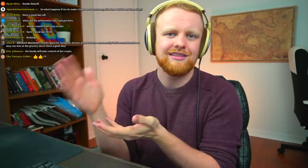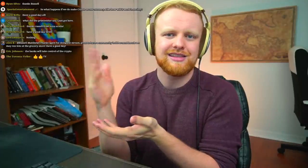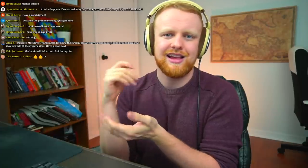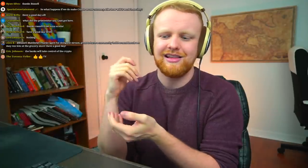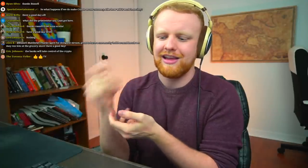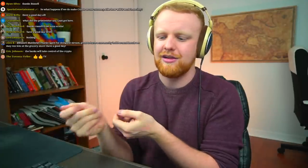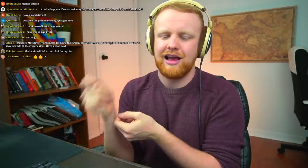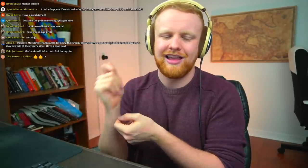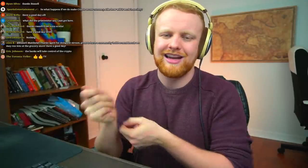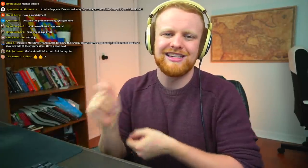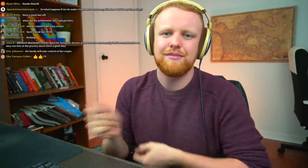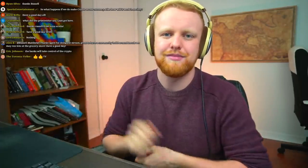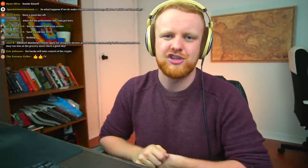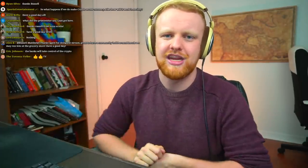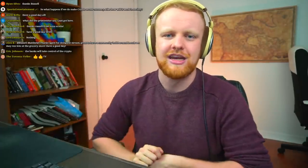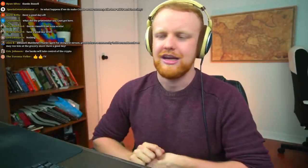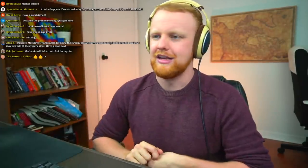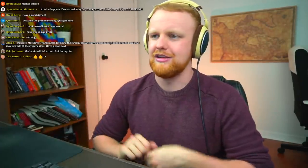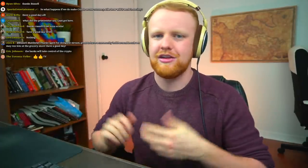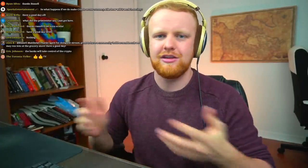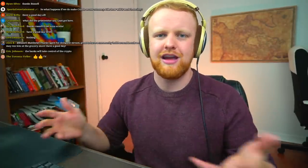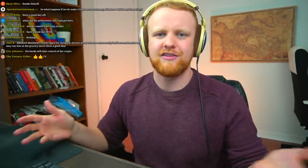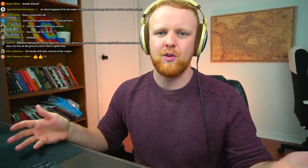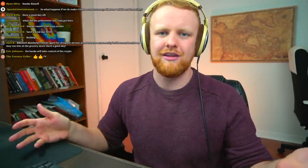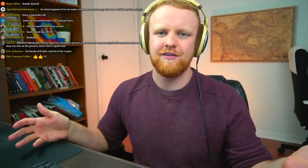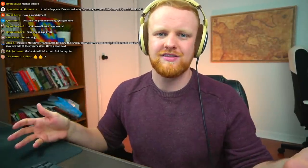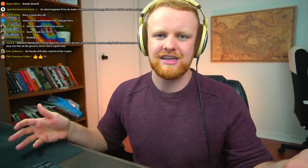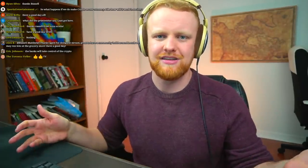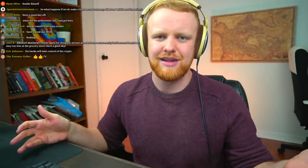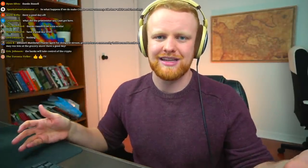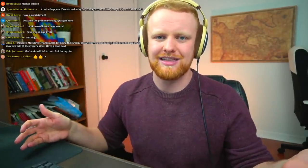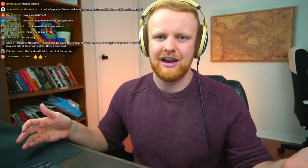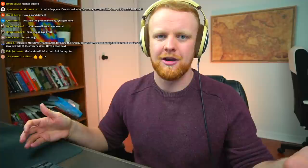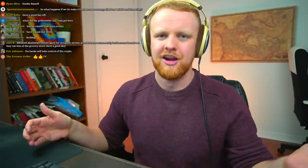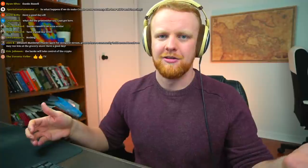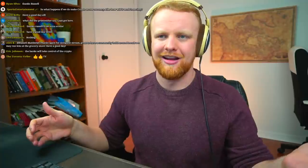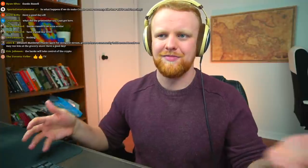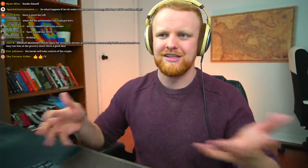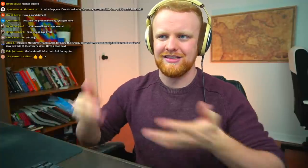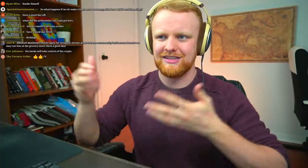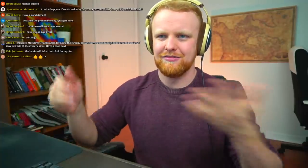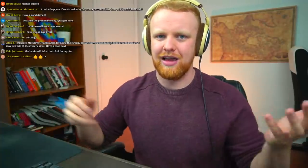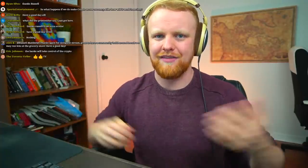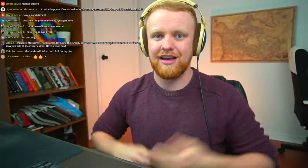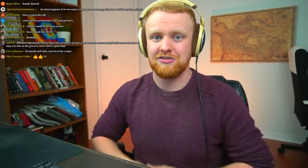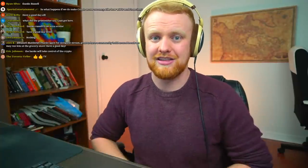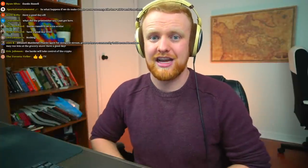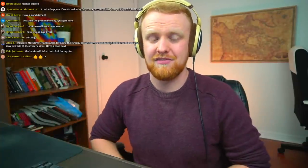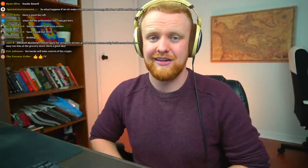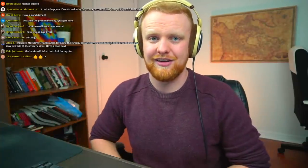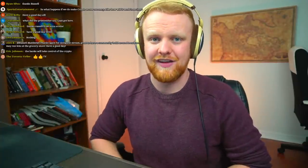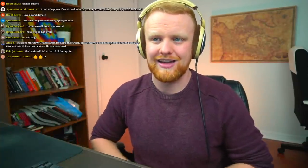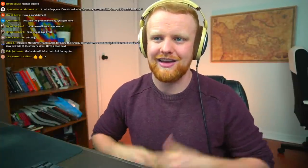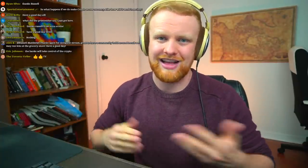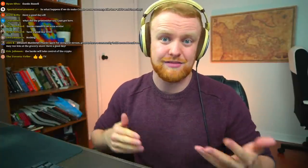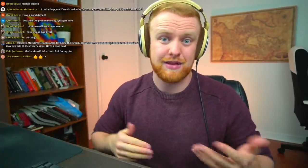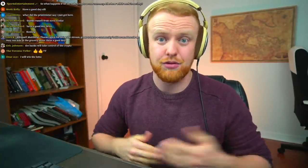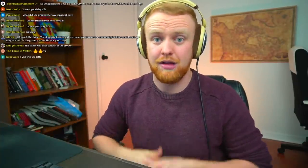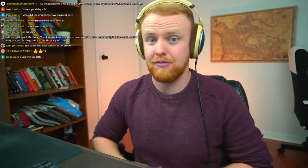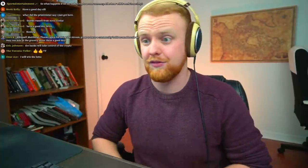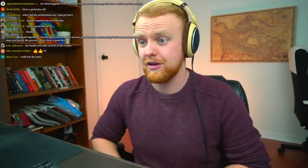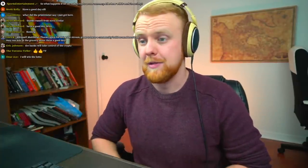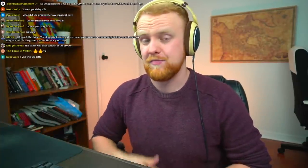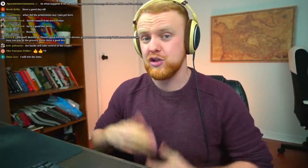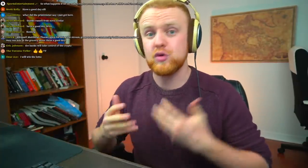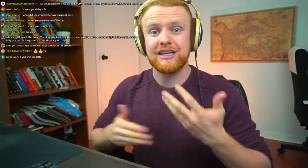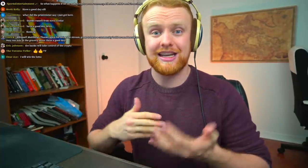like, at a debit machine, you'd have to wait 15 minutes there, right, to have that transaction verified. Now, that's a big